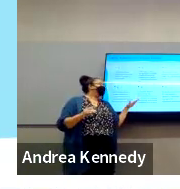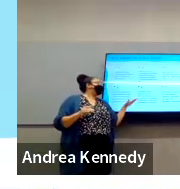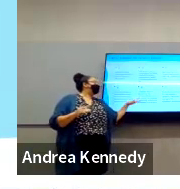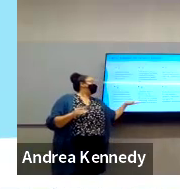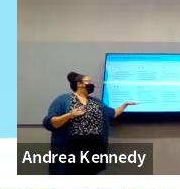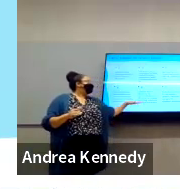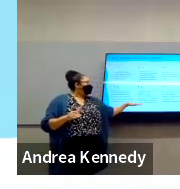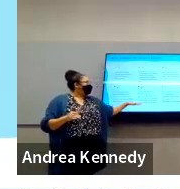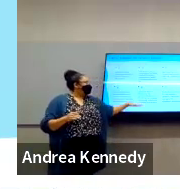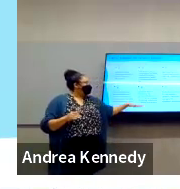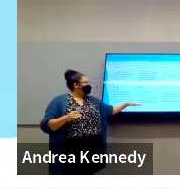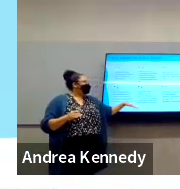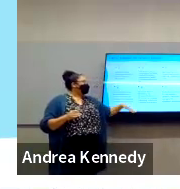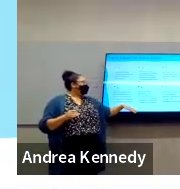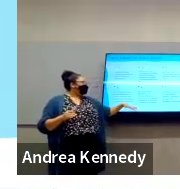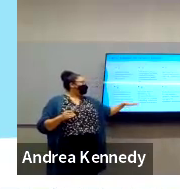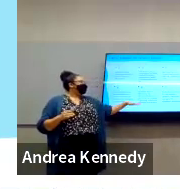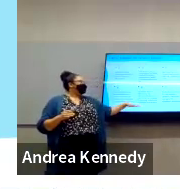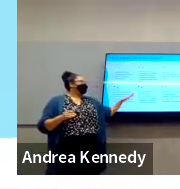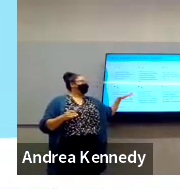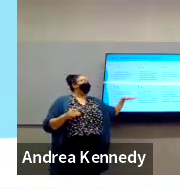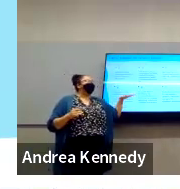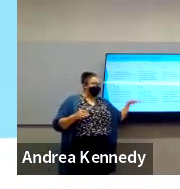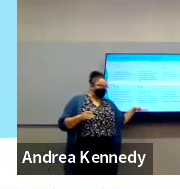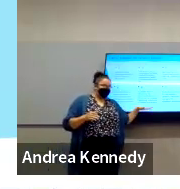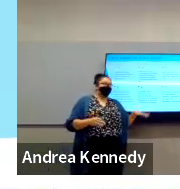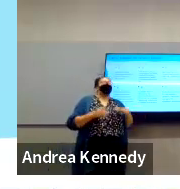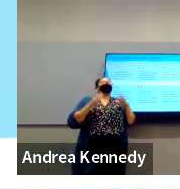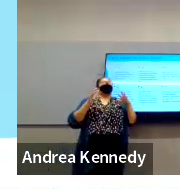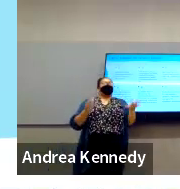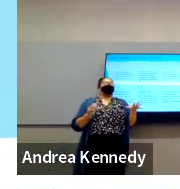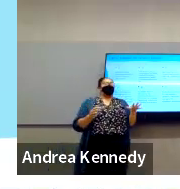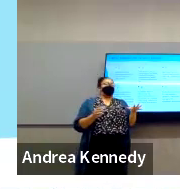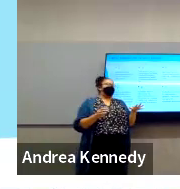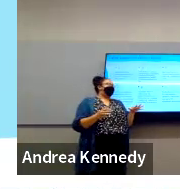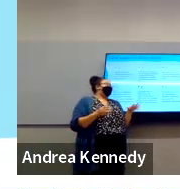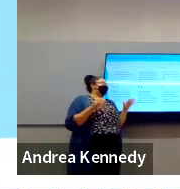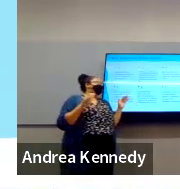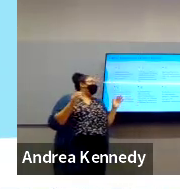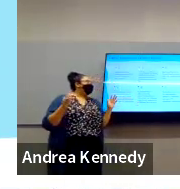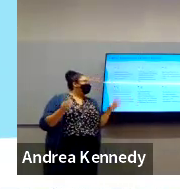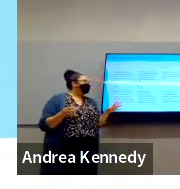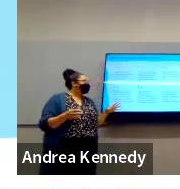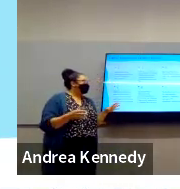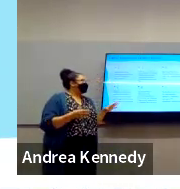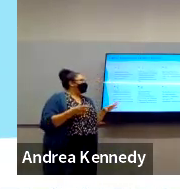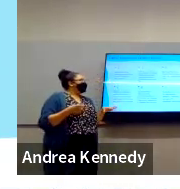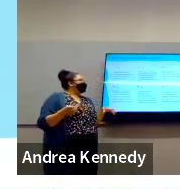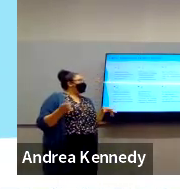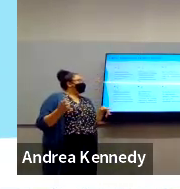good, then notices are sent to the landlord and the tenant that the calculations are